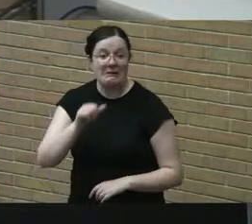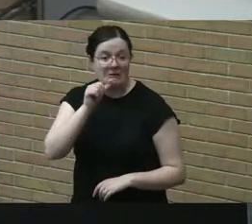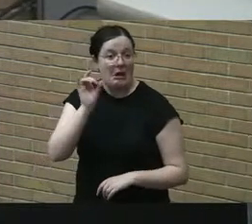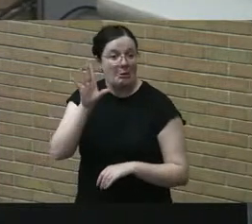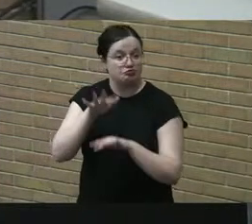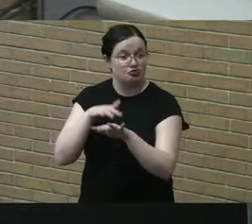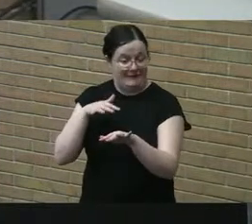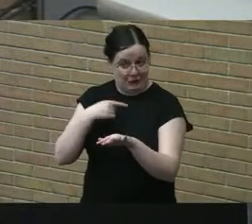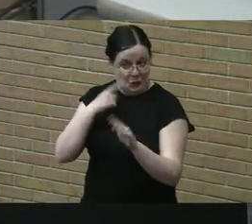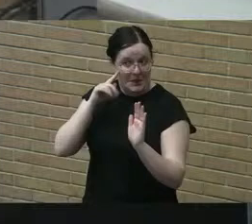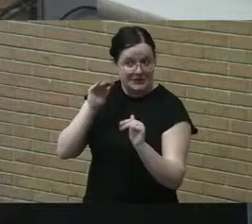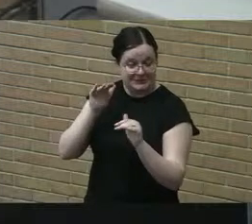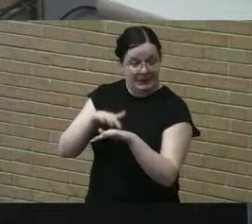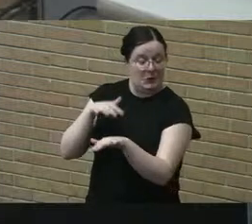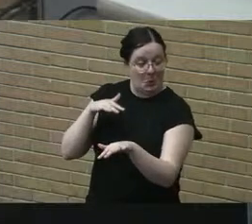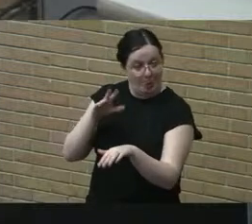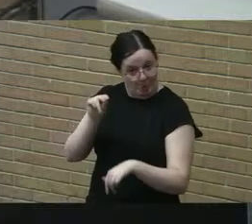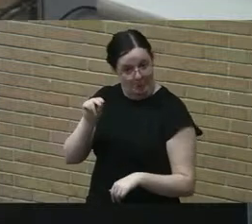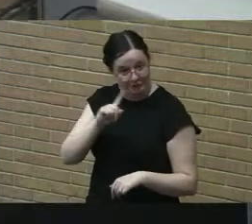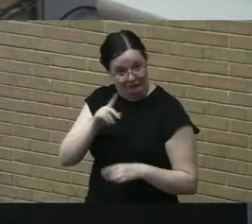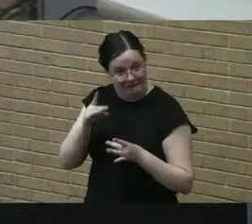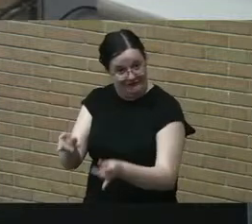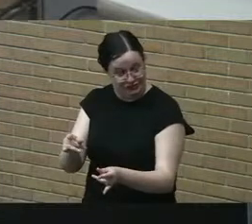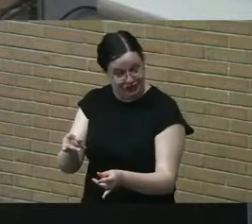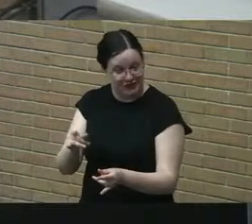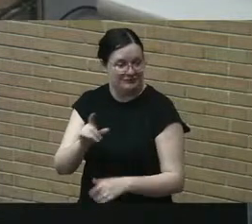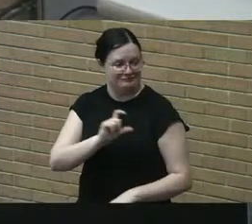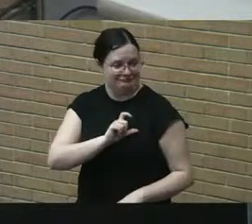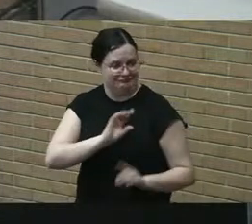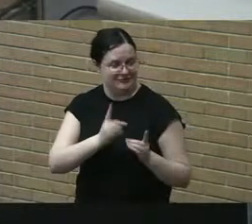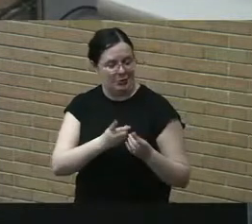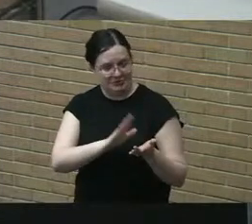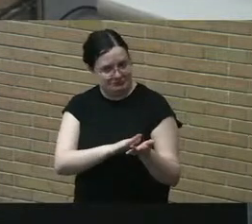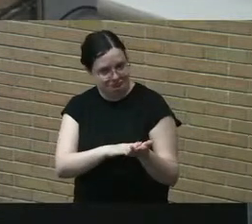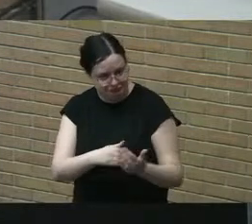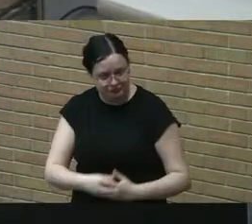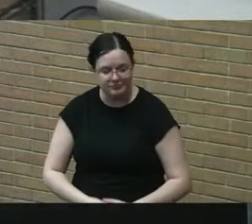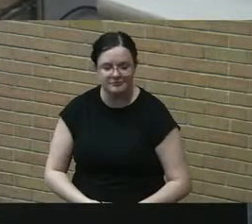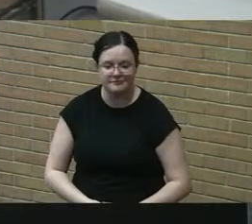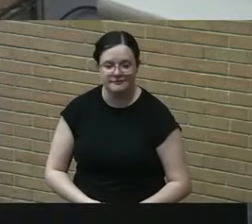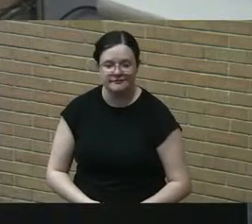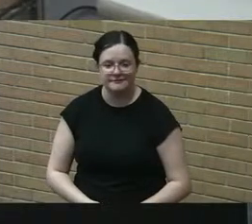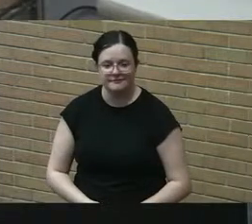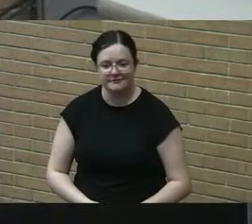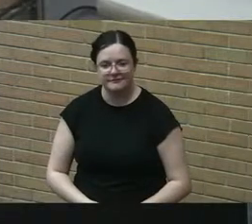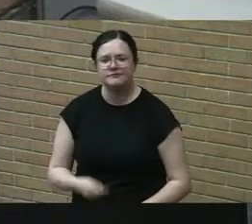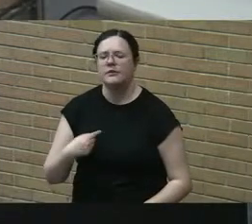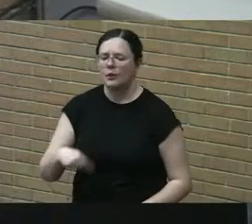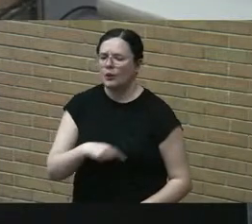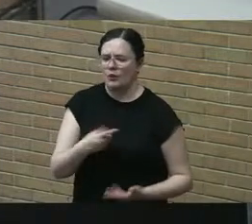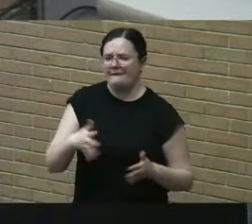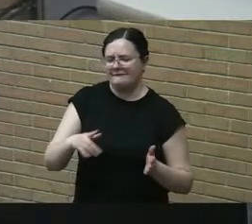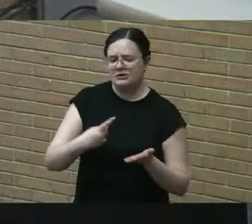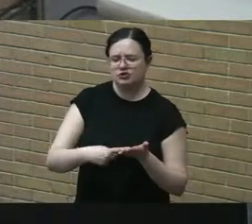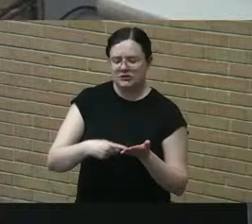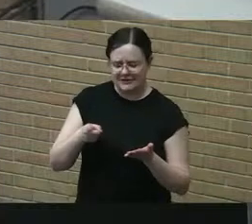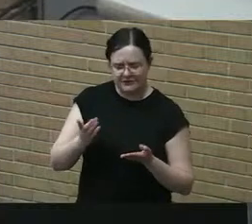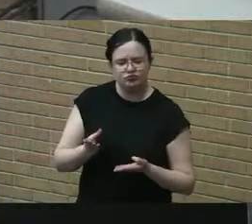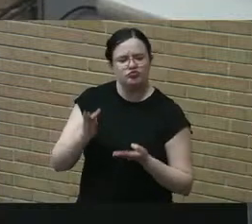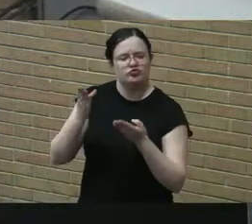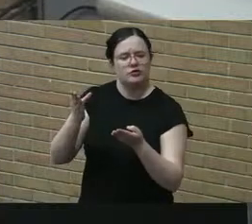but I think through the good work of the department, we avoided all of that. We did discuss the proposed